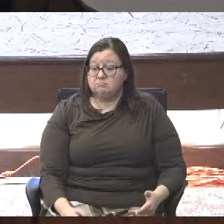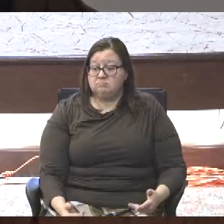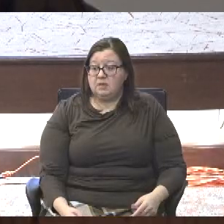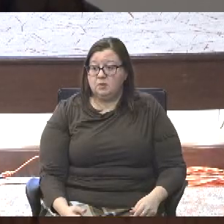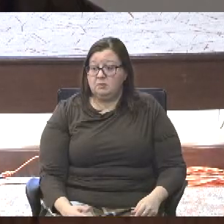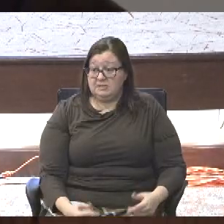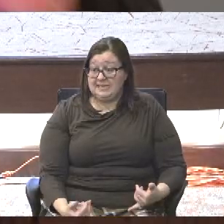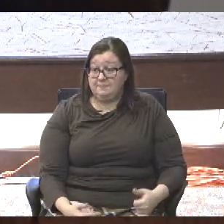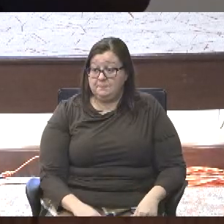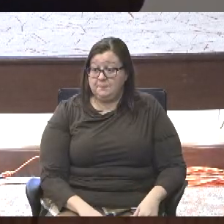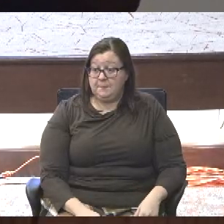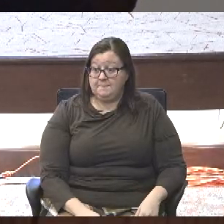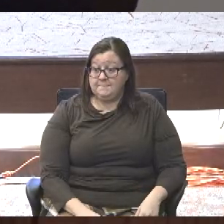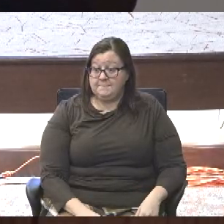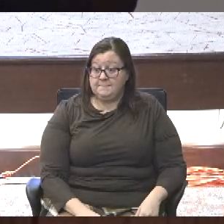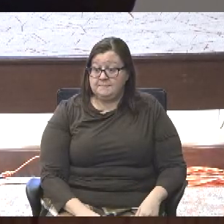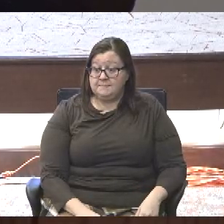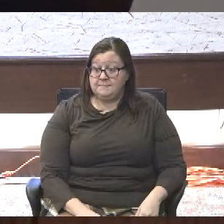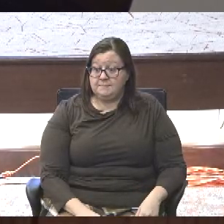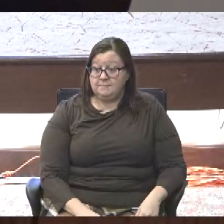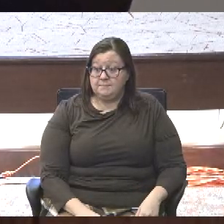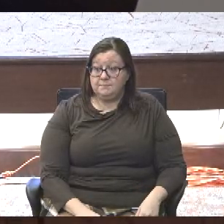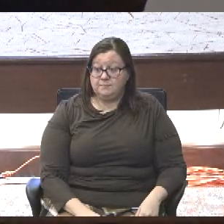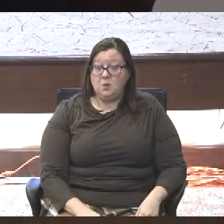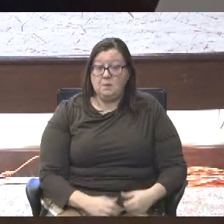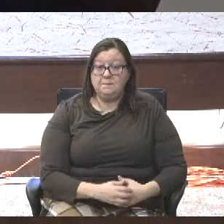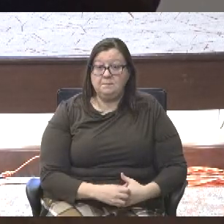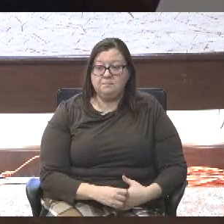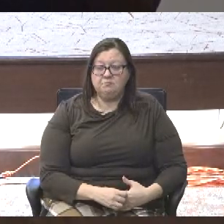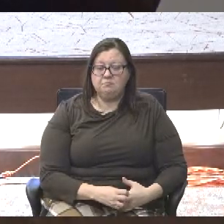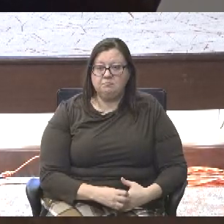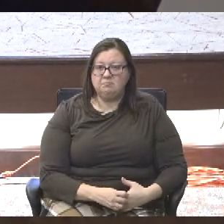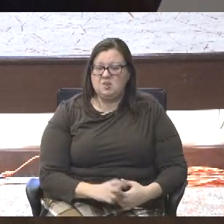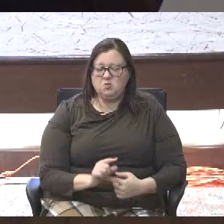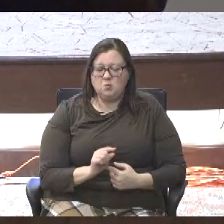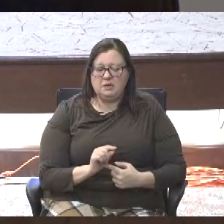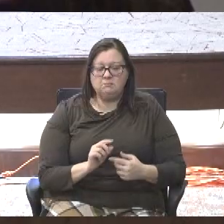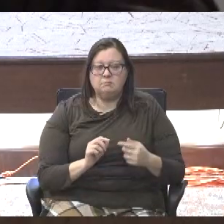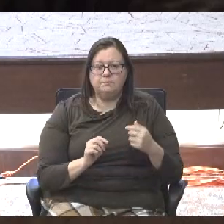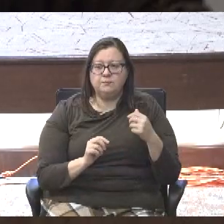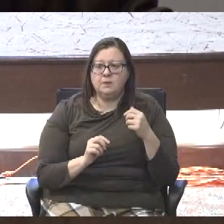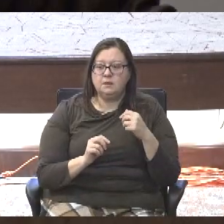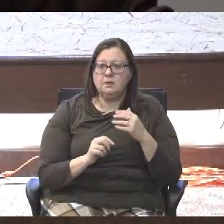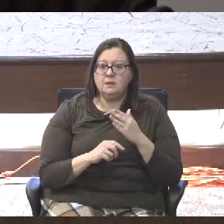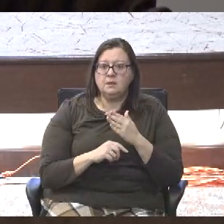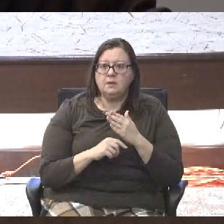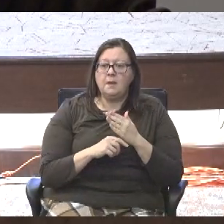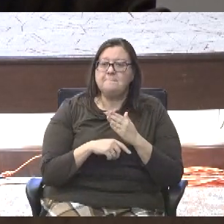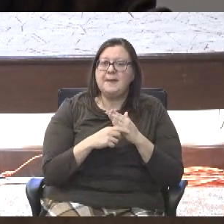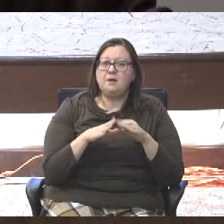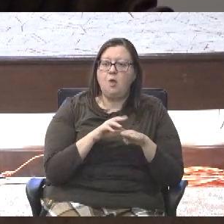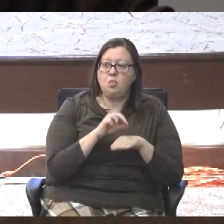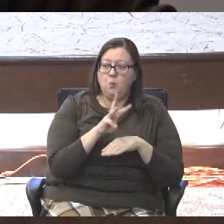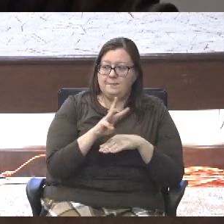encourage those in attendance to pull up the packet on our website and find out more.